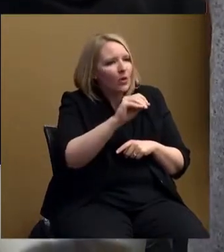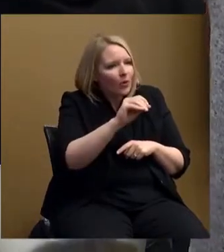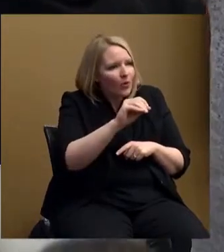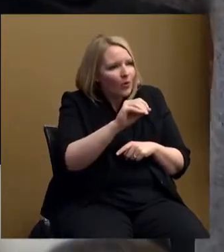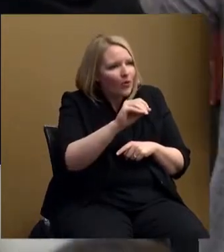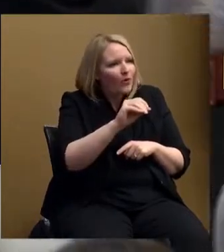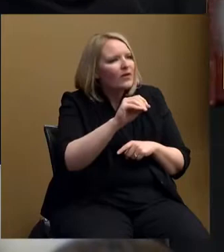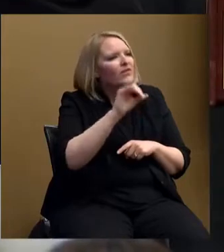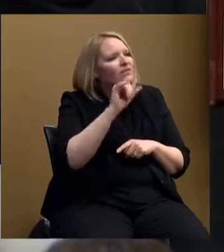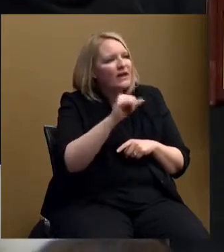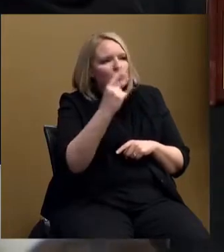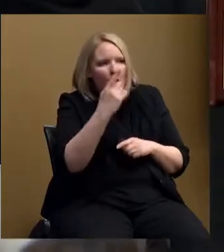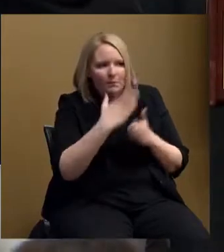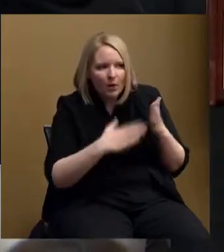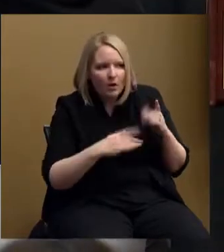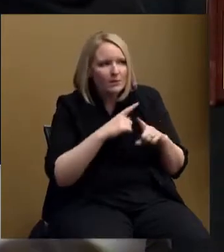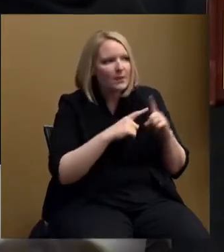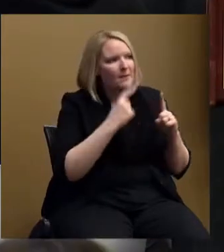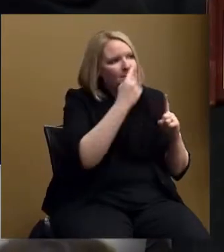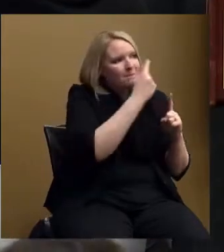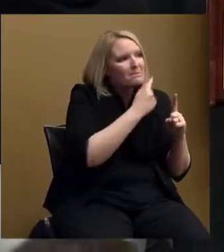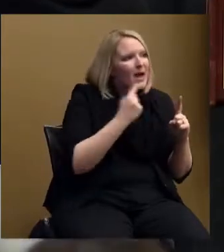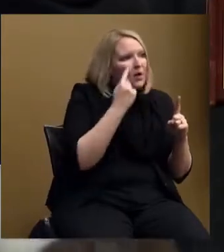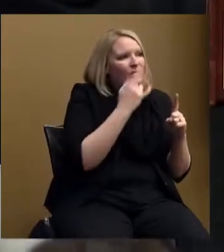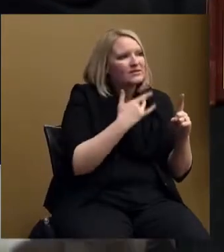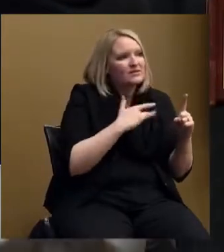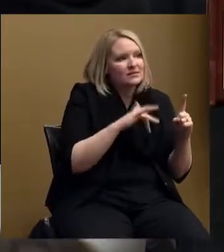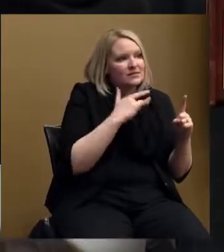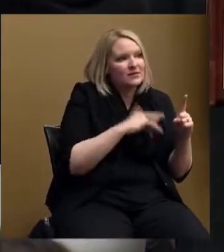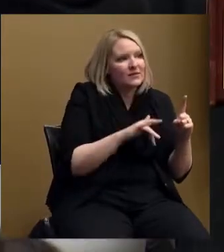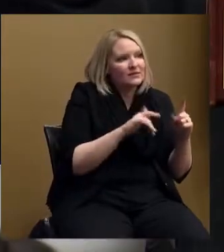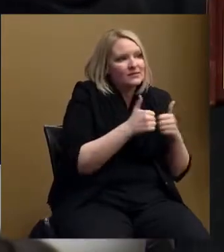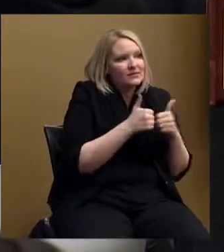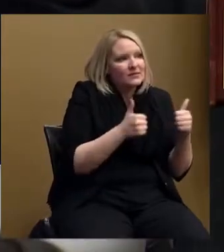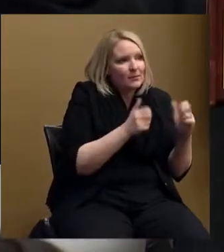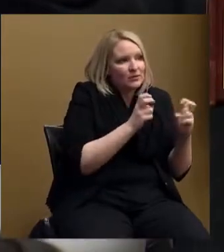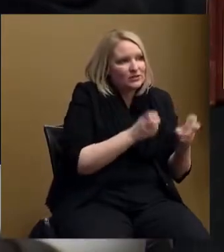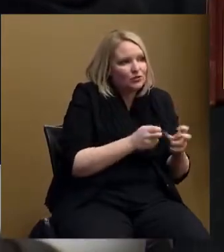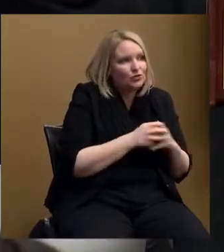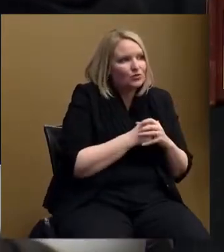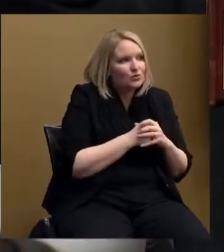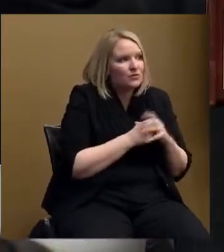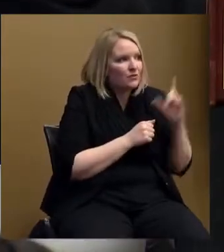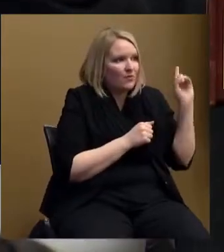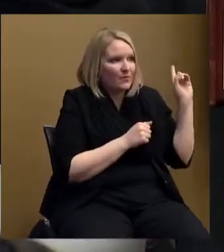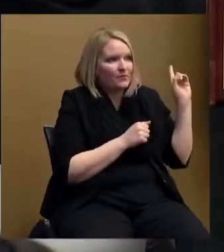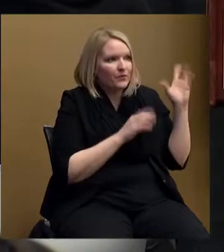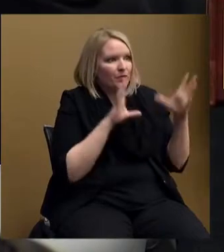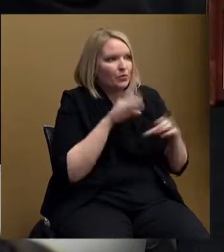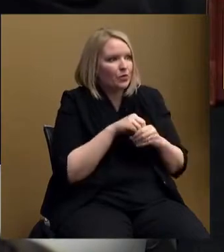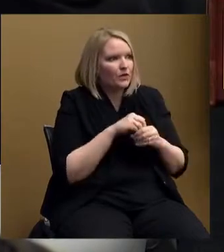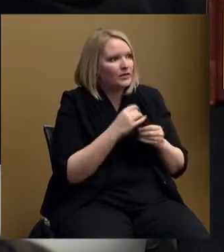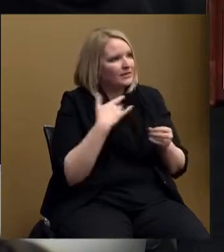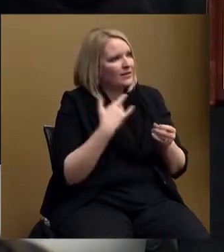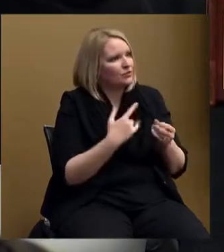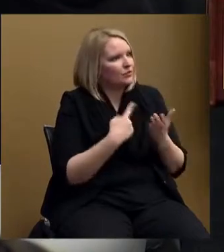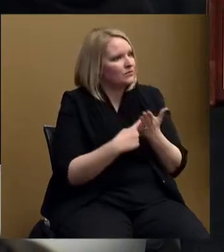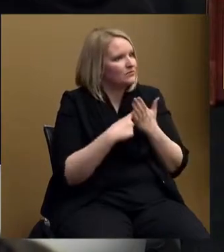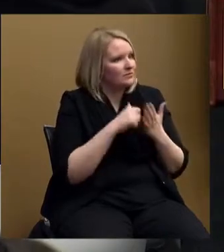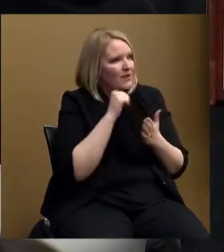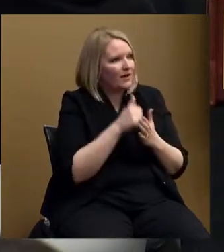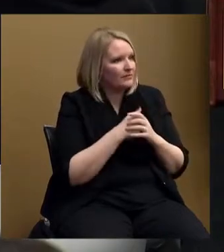is one piece of it. Mouth sensitivity is a whole other side of this that isn't often talked about, okay?